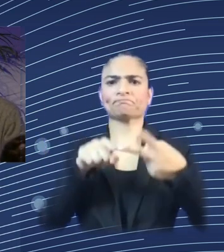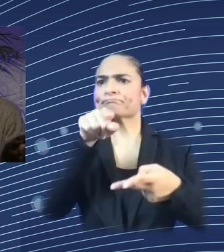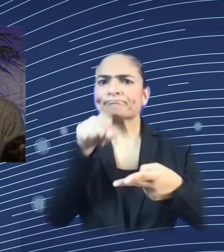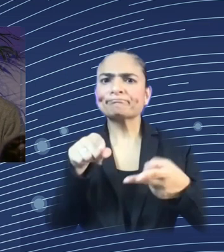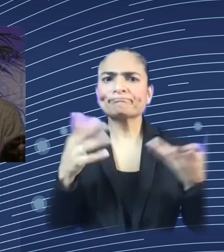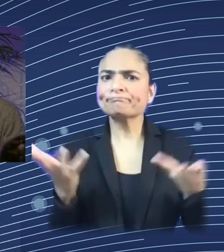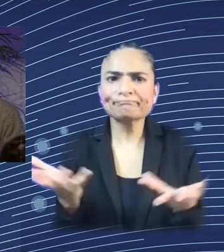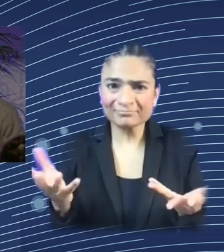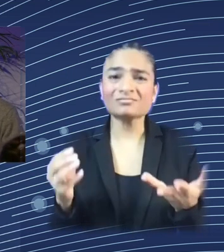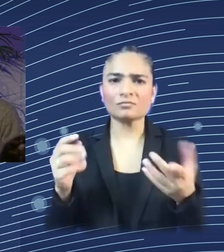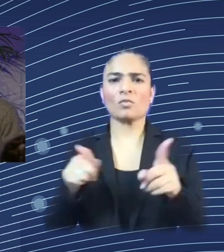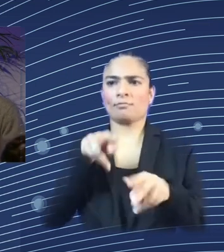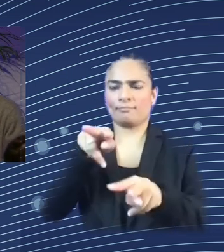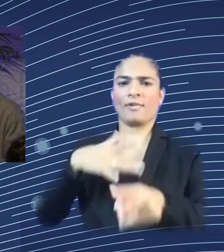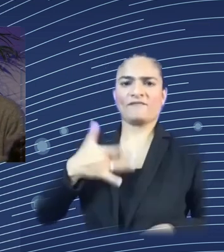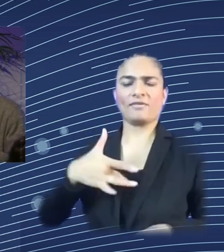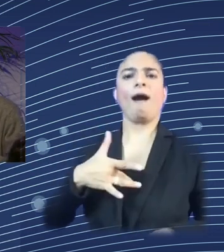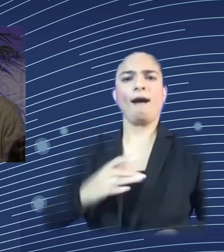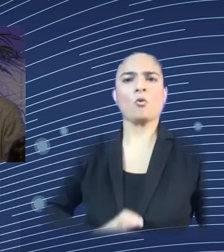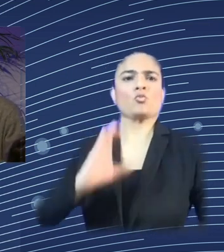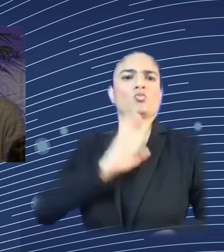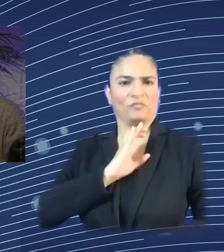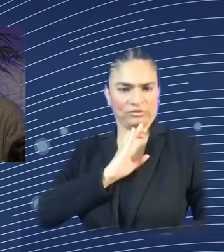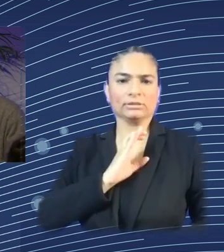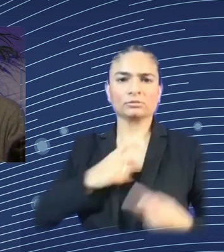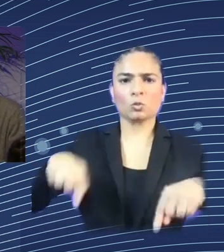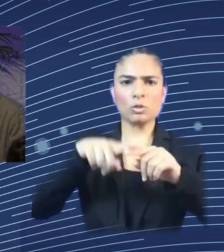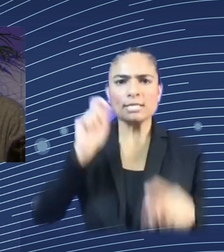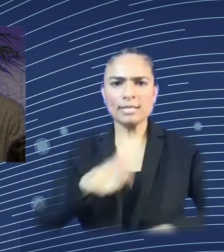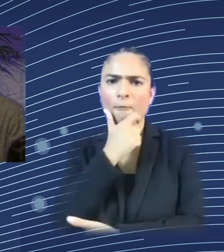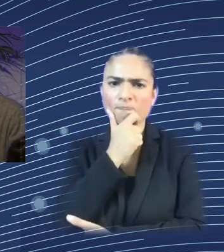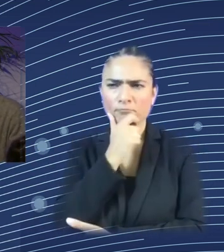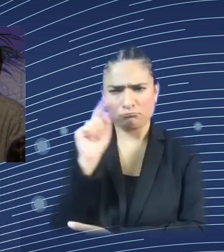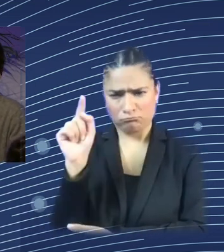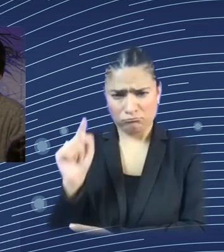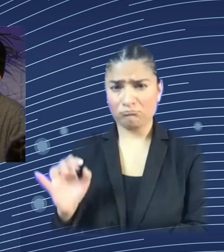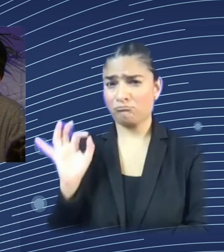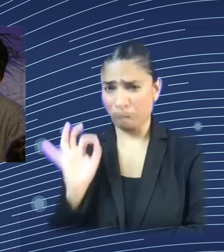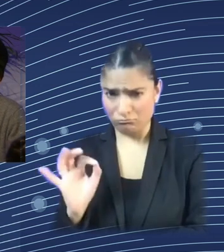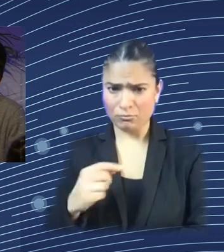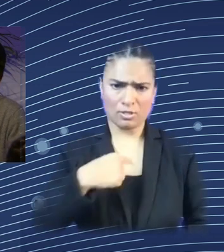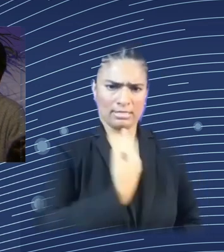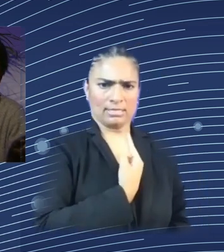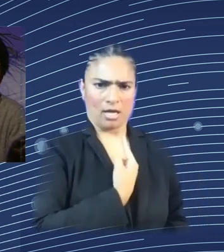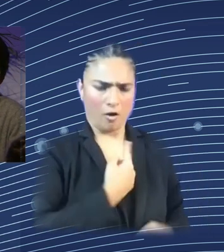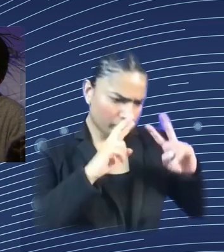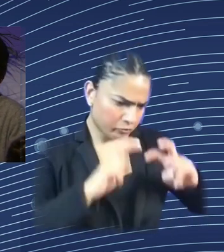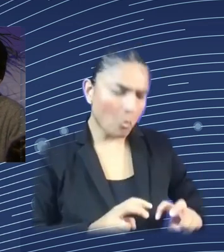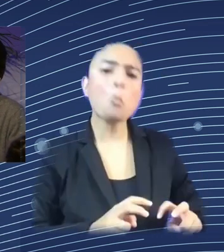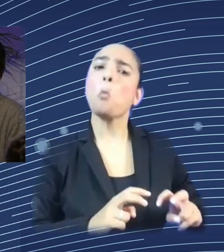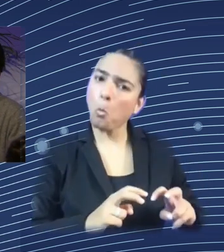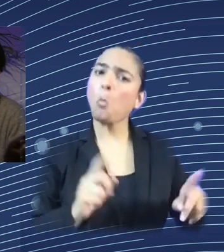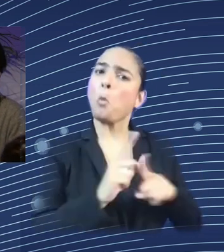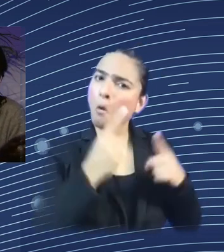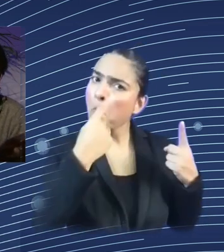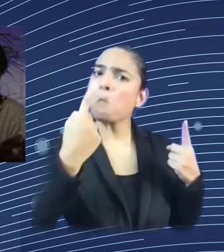do a self-assessment and ask someone to do a double check. The last point, which is also a big challenge at SWIC, which